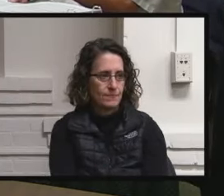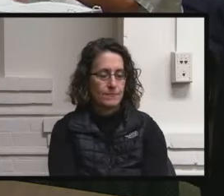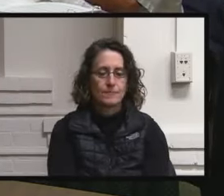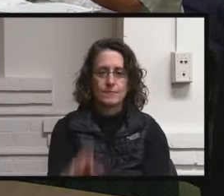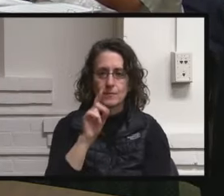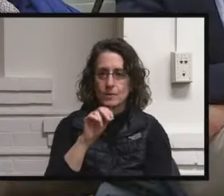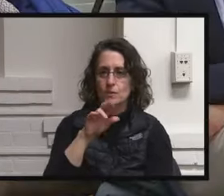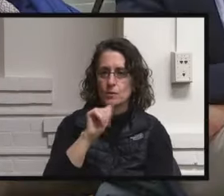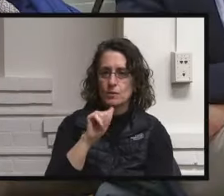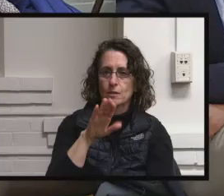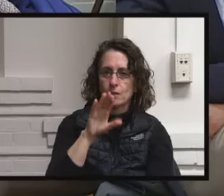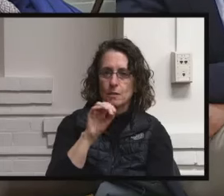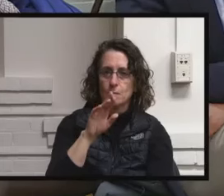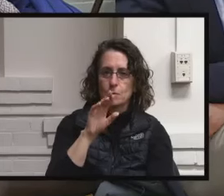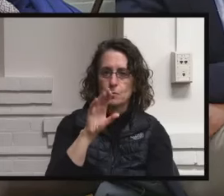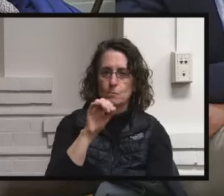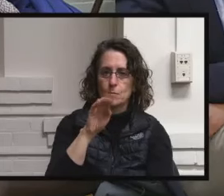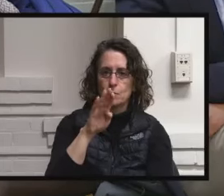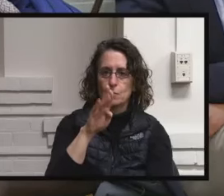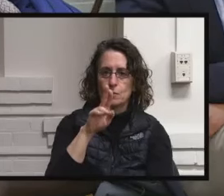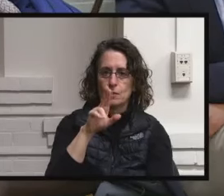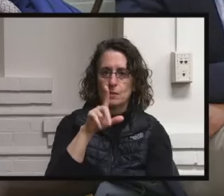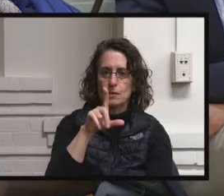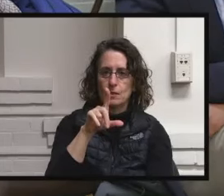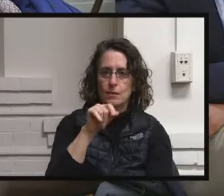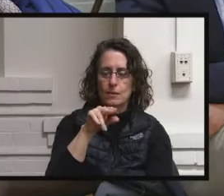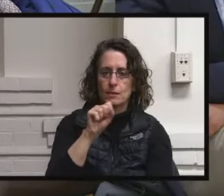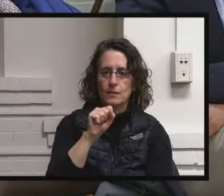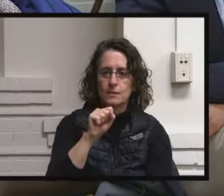Dora Bubalis, Brattleboro.